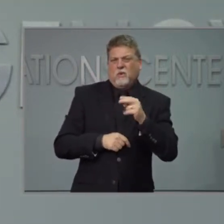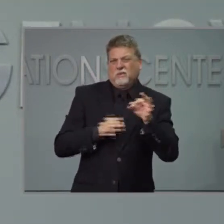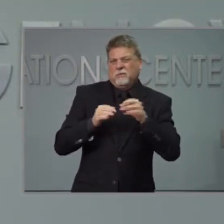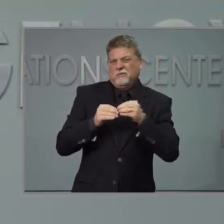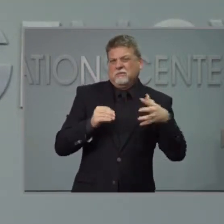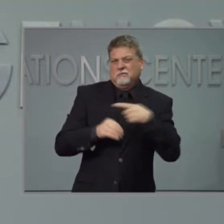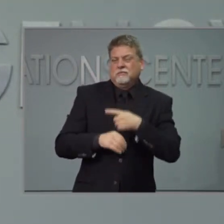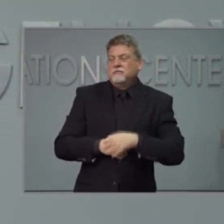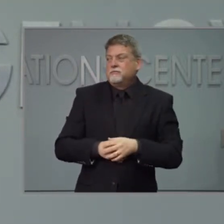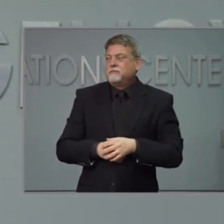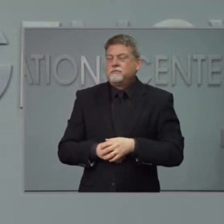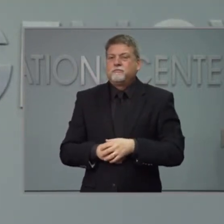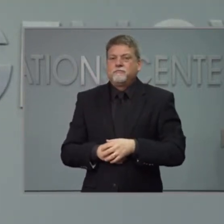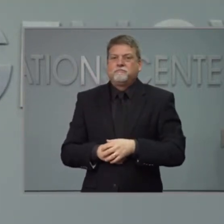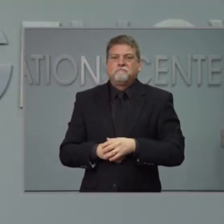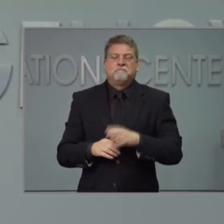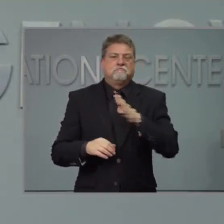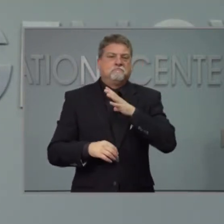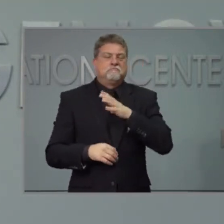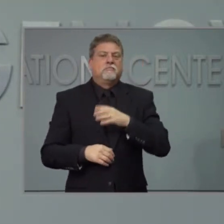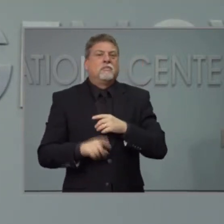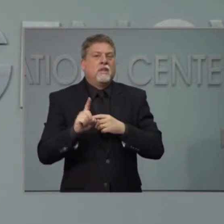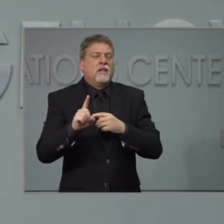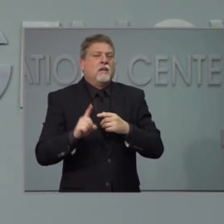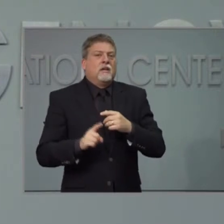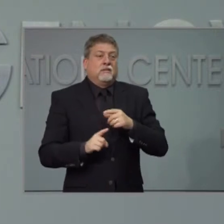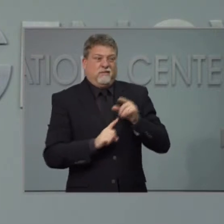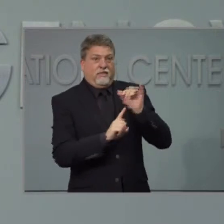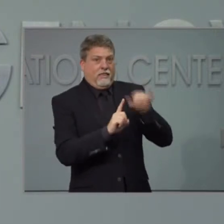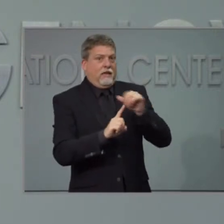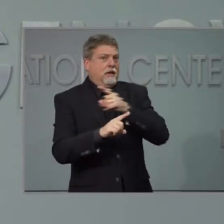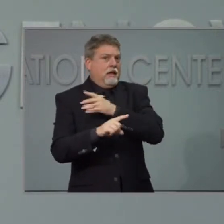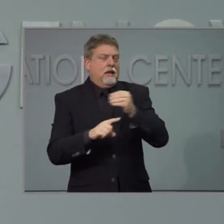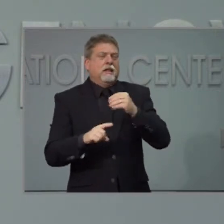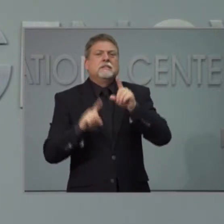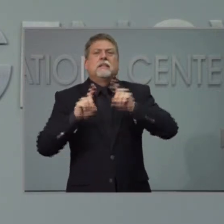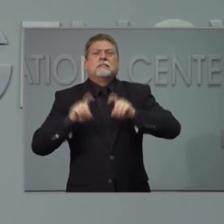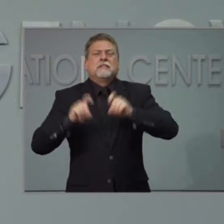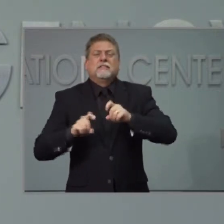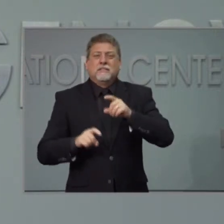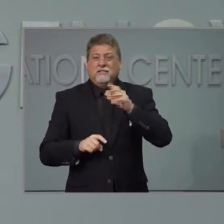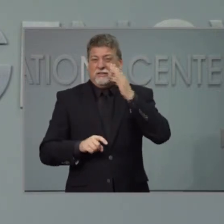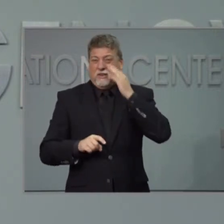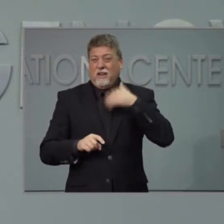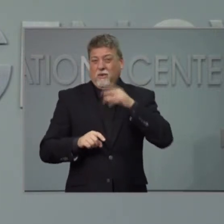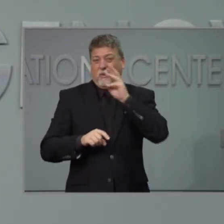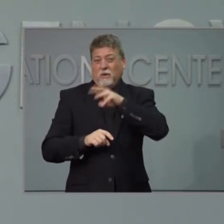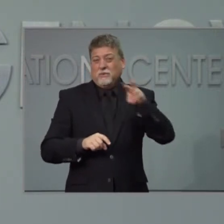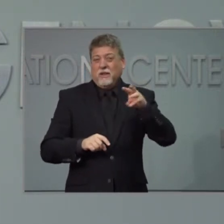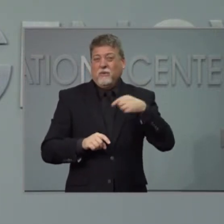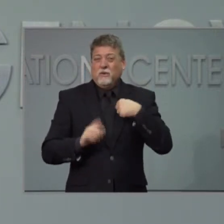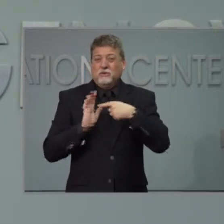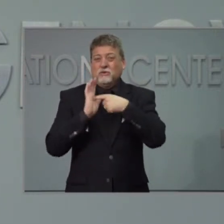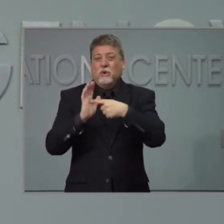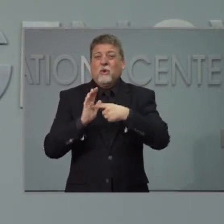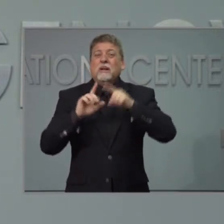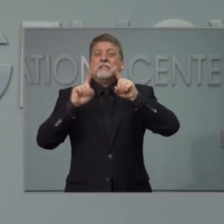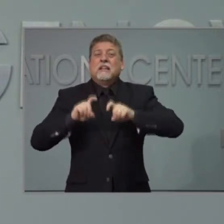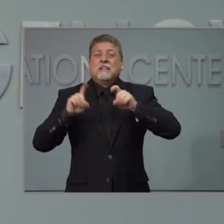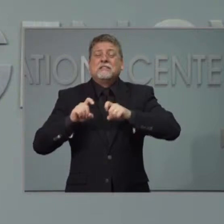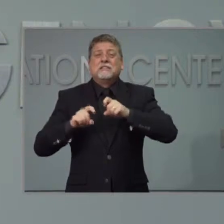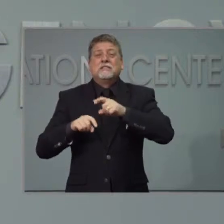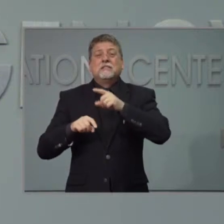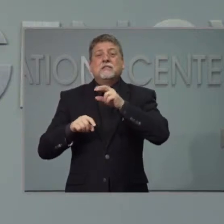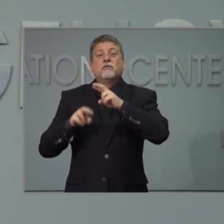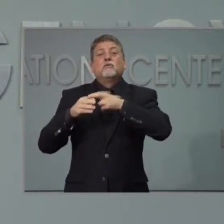Sure, just a little bit more on testing. Also on our dashboard, you can see every day we post turnaround times for tests. And so far,